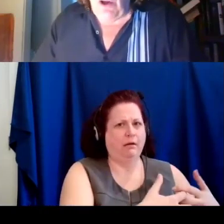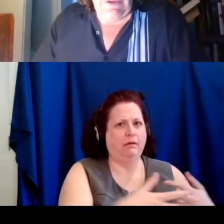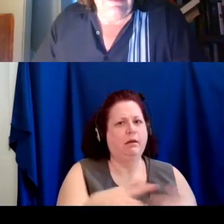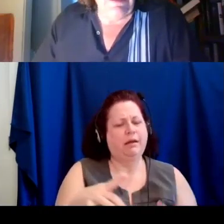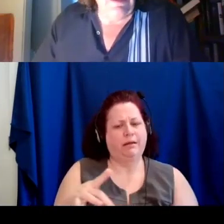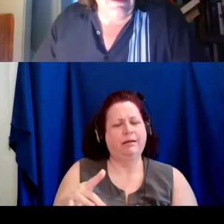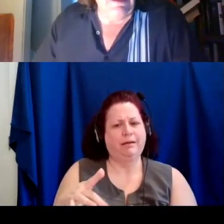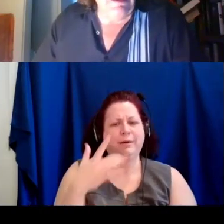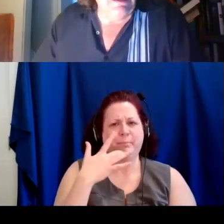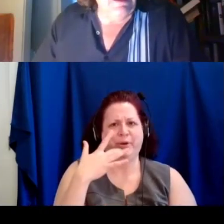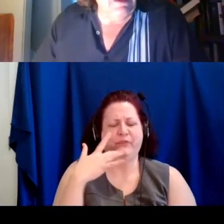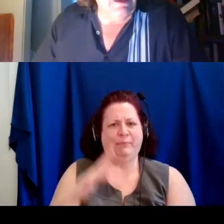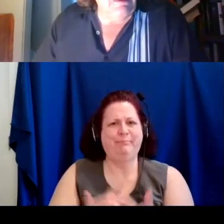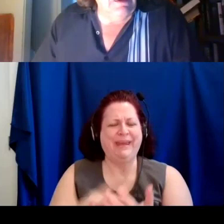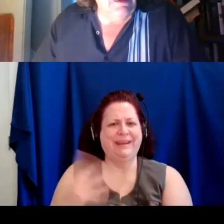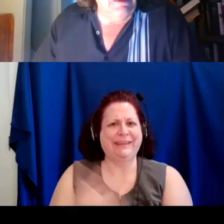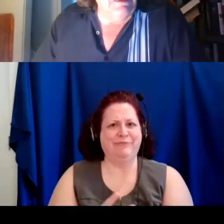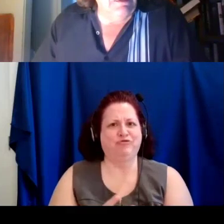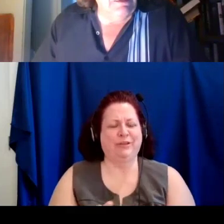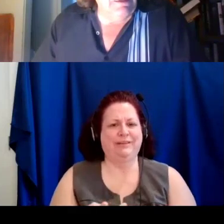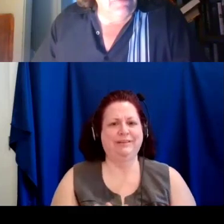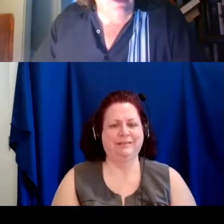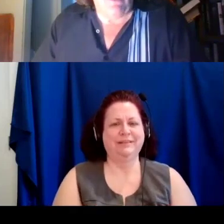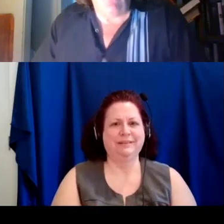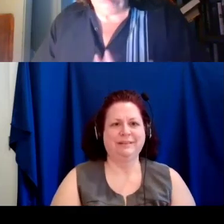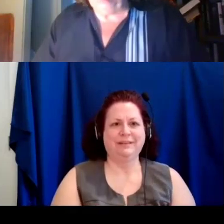not always